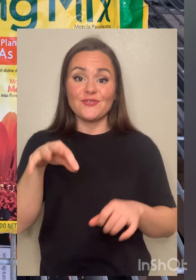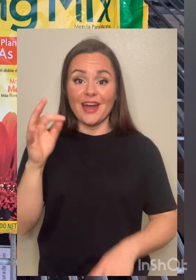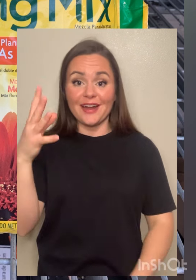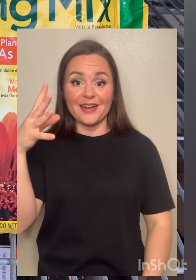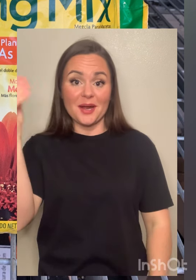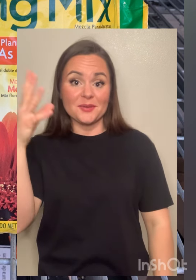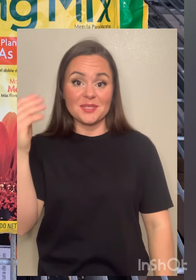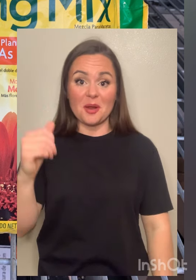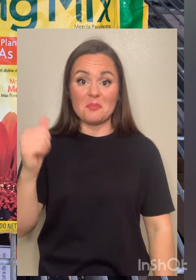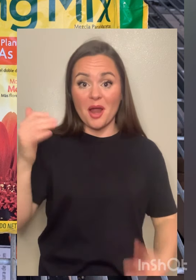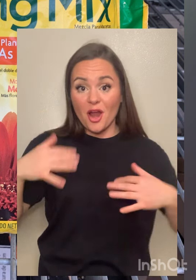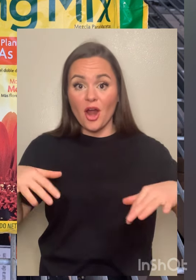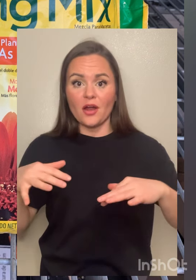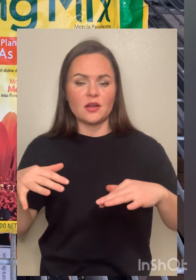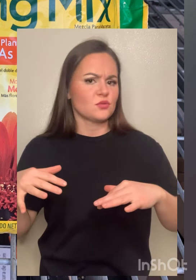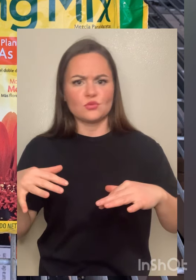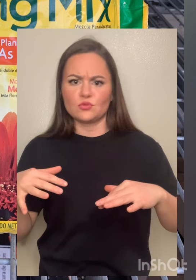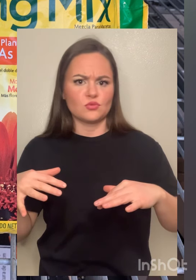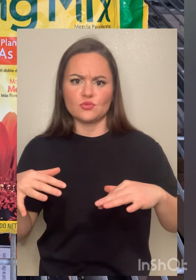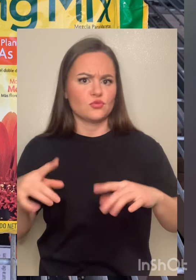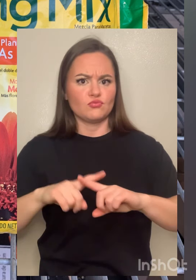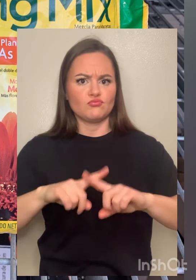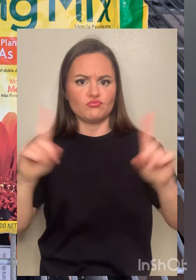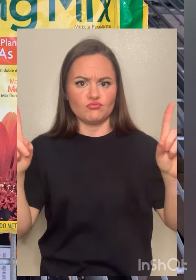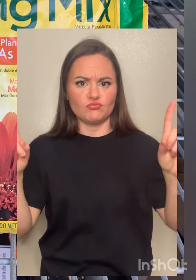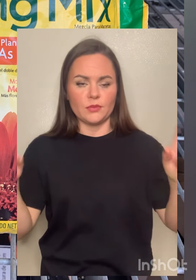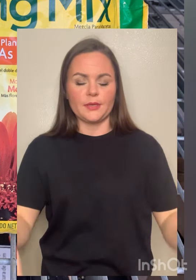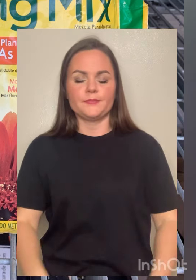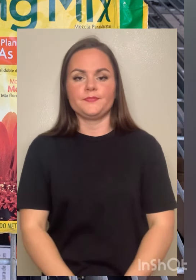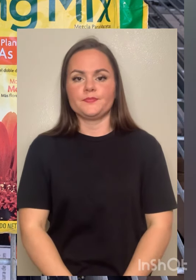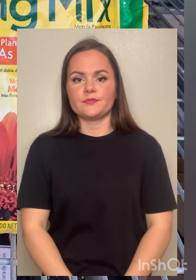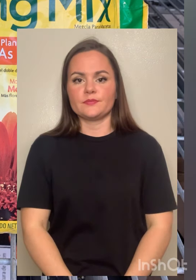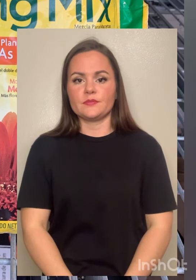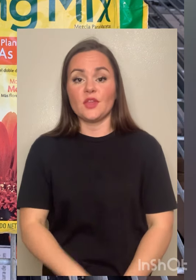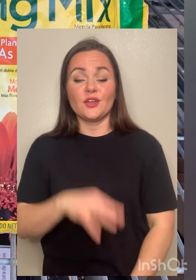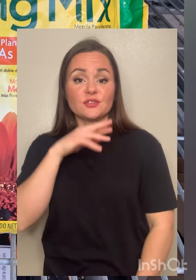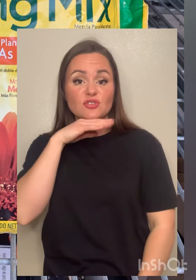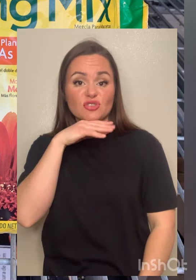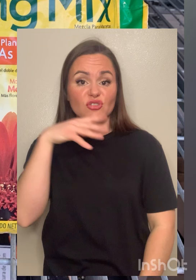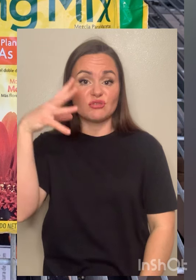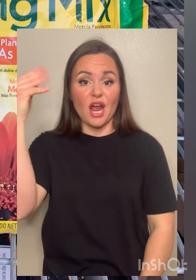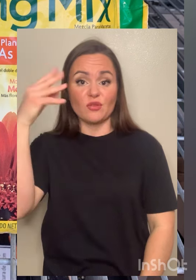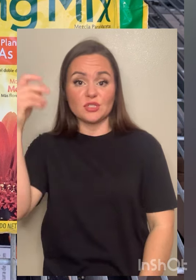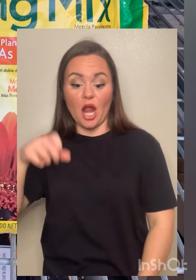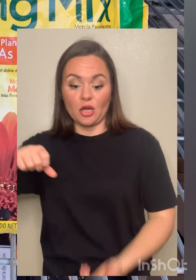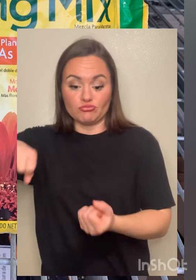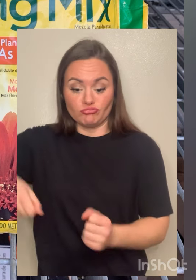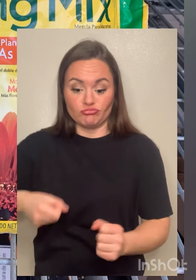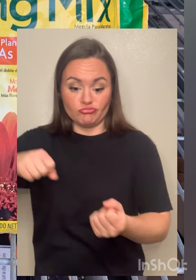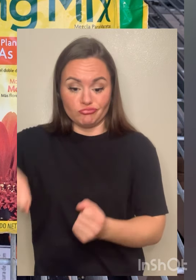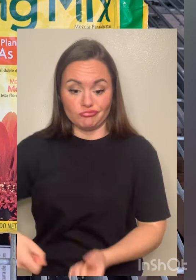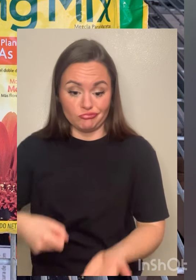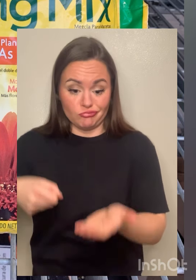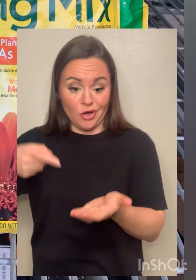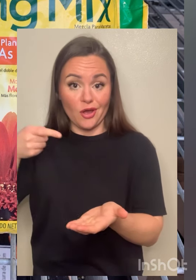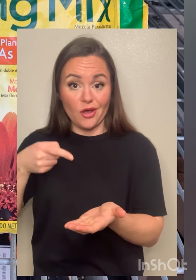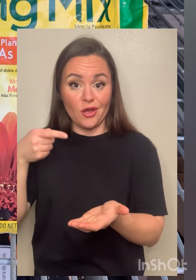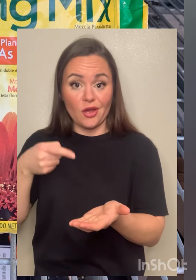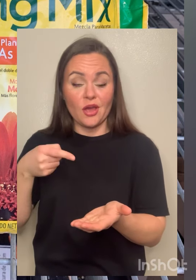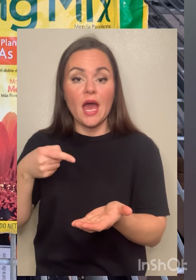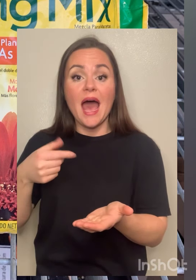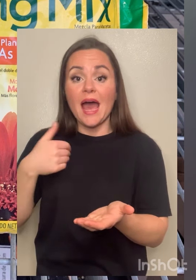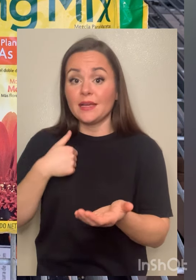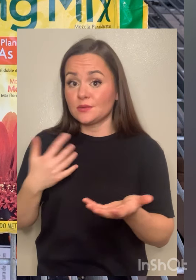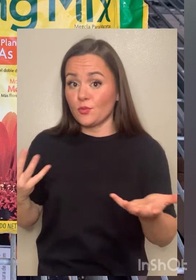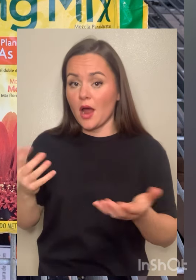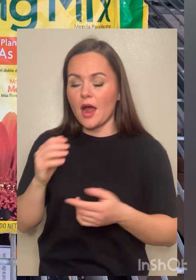dirt. They're very, very different than the dirt that you would just find outside. The reason why potting mix is so important